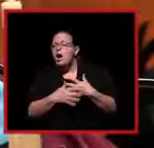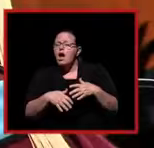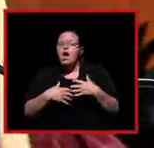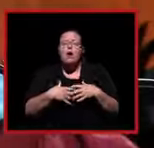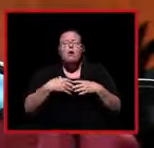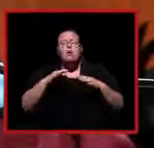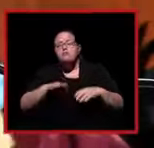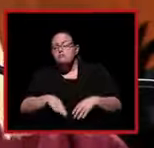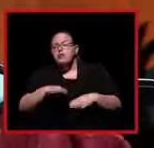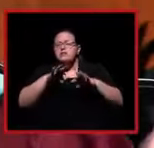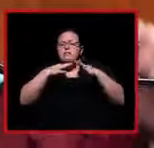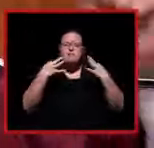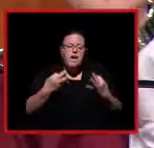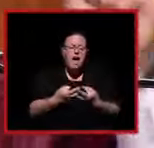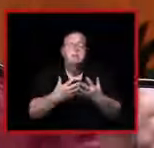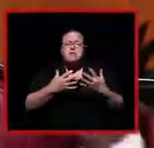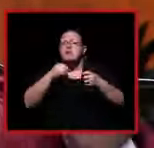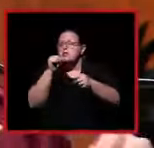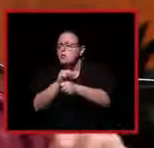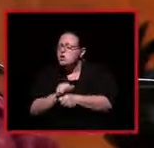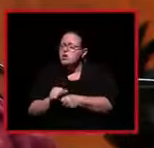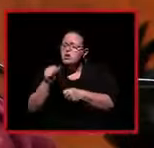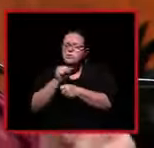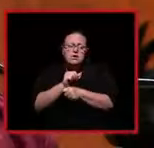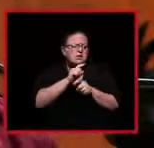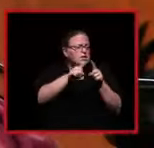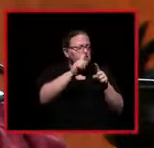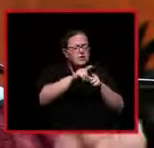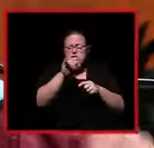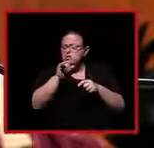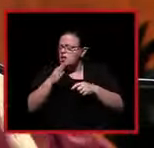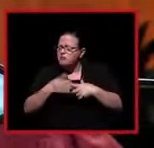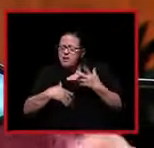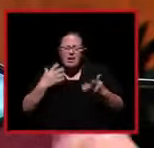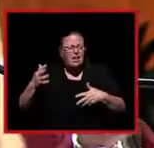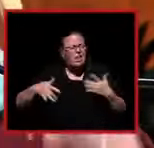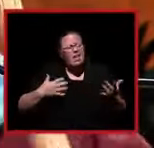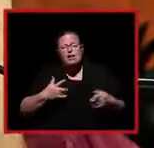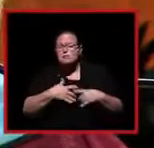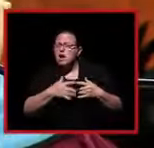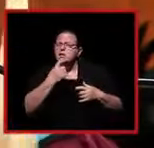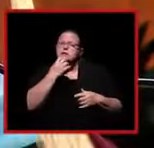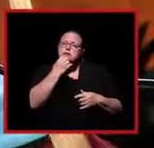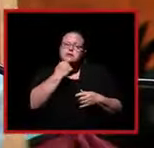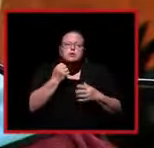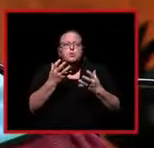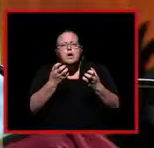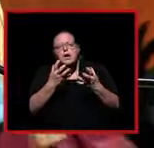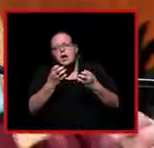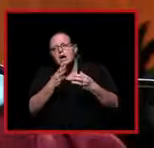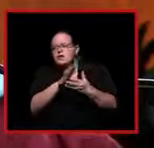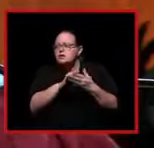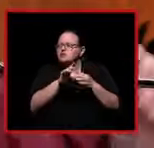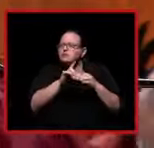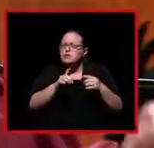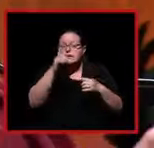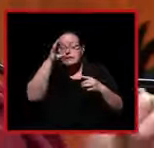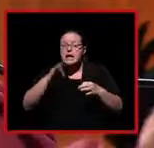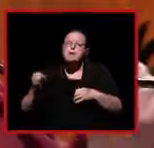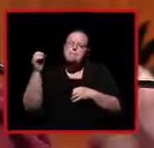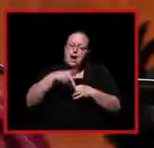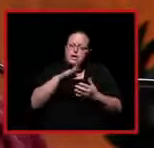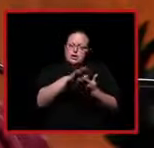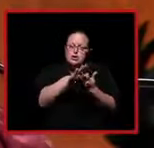families, held various jobs, but had an unrelenting desire to have a college degree in hand. Your journeys have